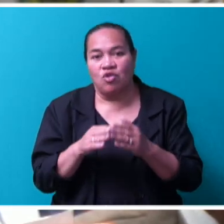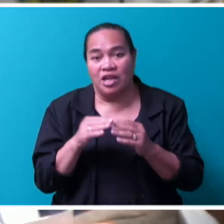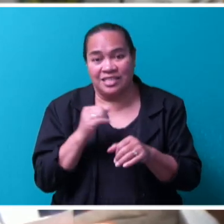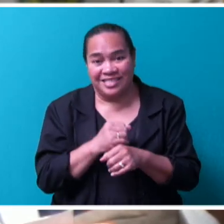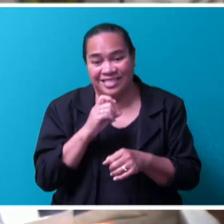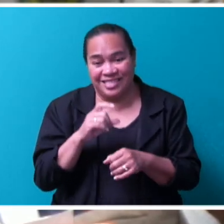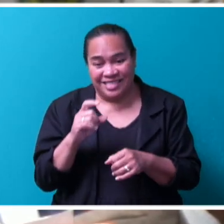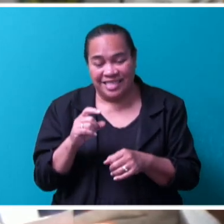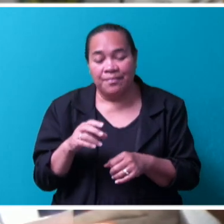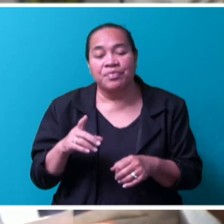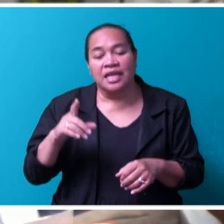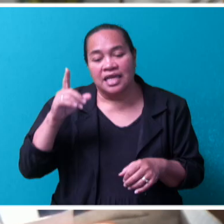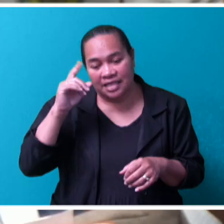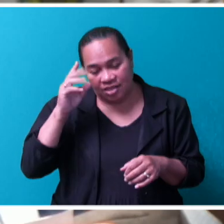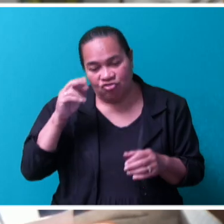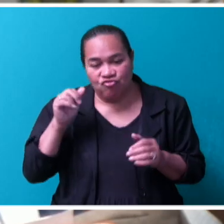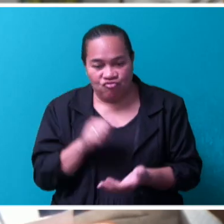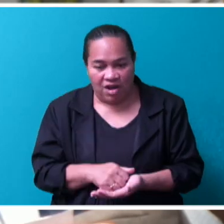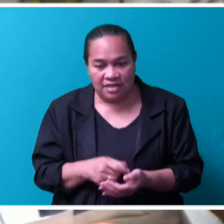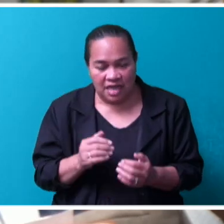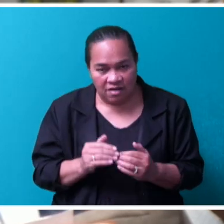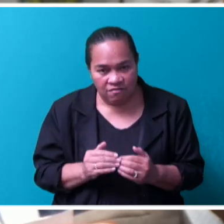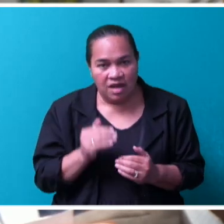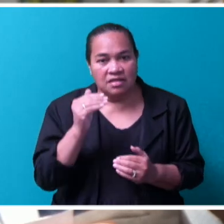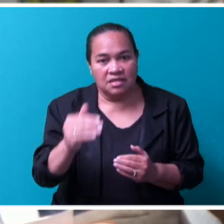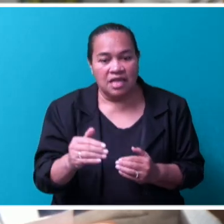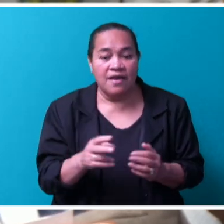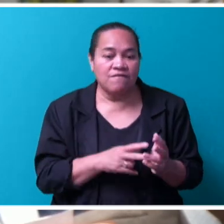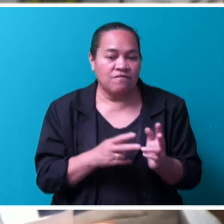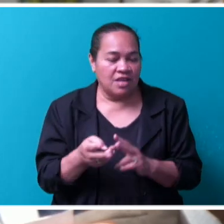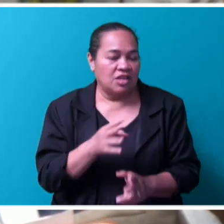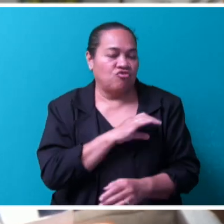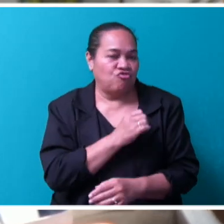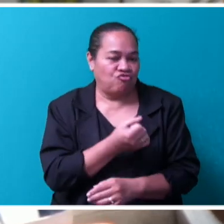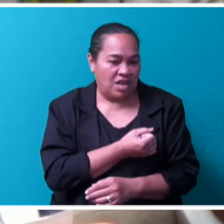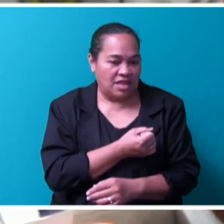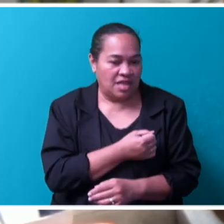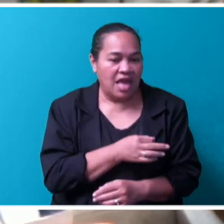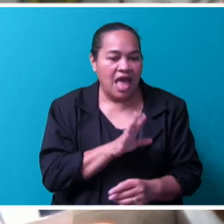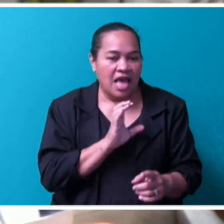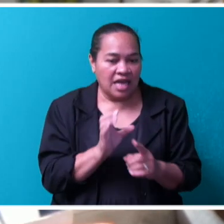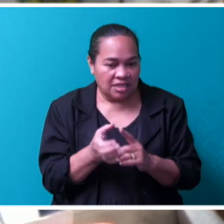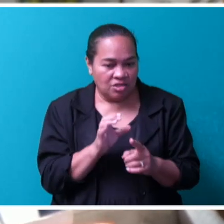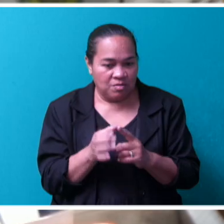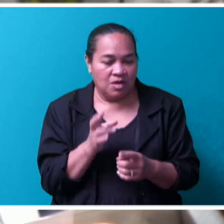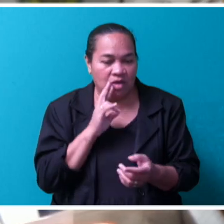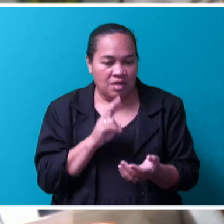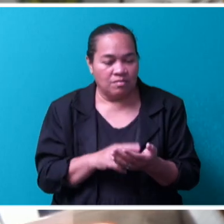indigenous rights advanced, villages strengthened, customary records